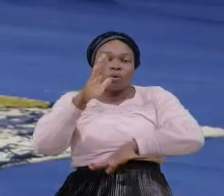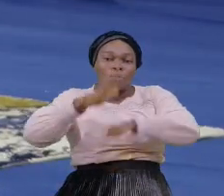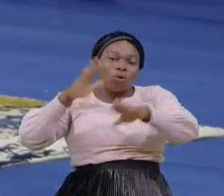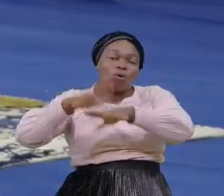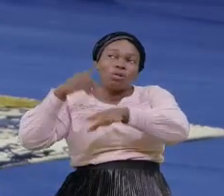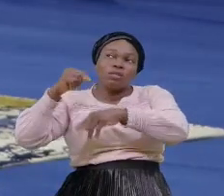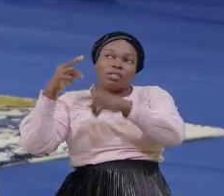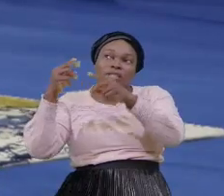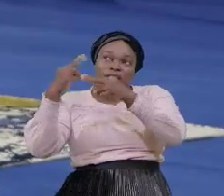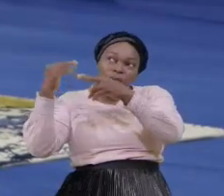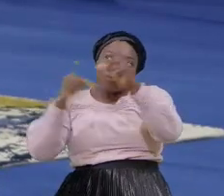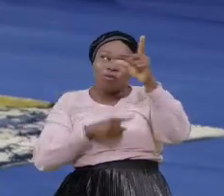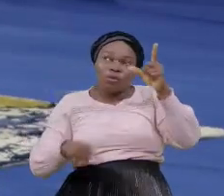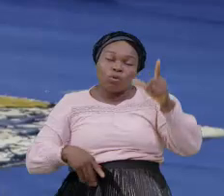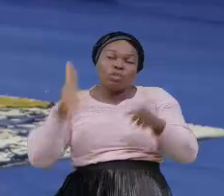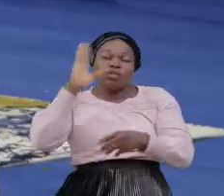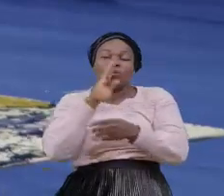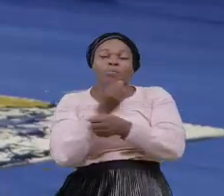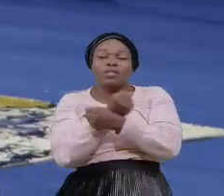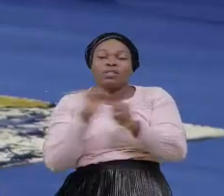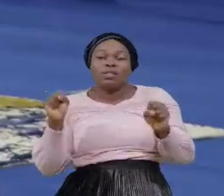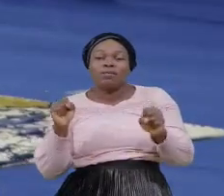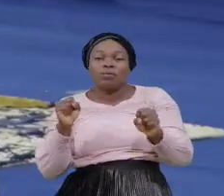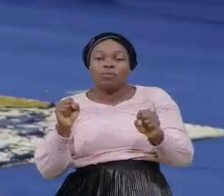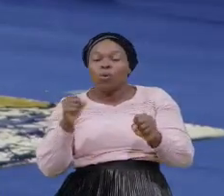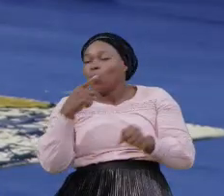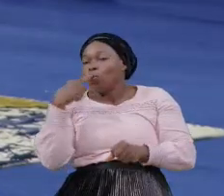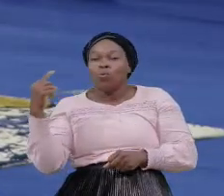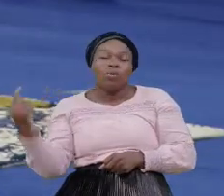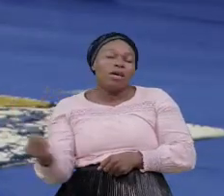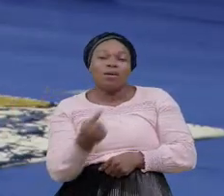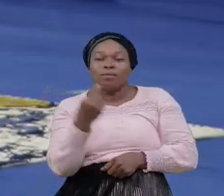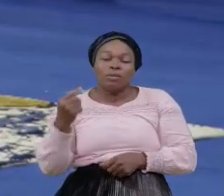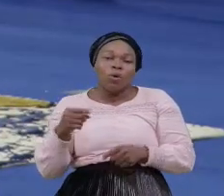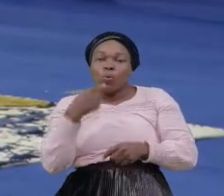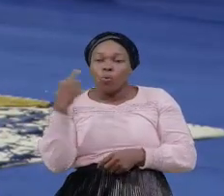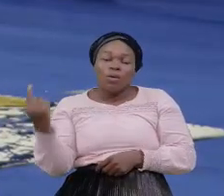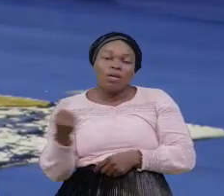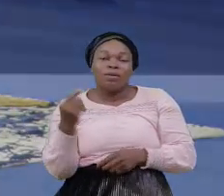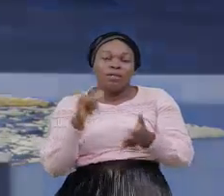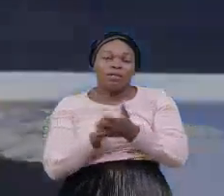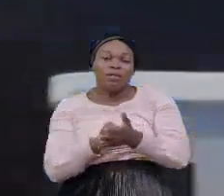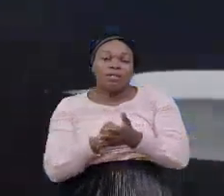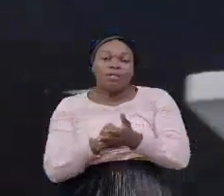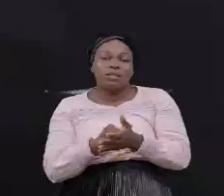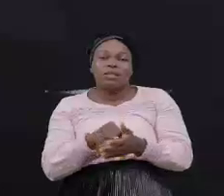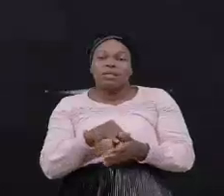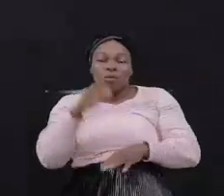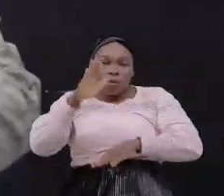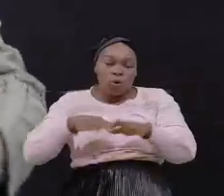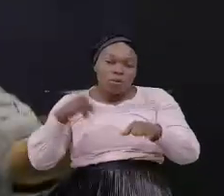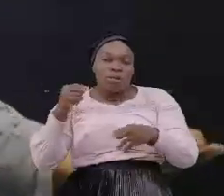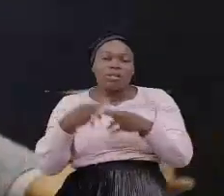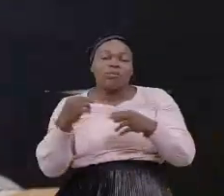shall be saved. Whosoever, whosoever, whosoever in Delta State, whosoever in